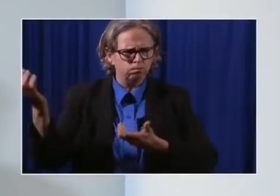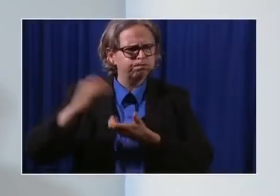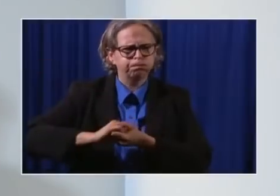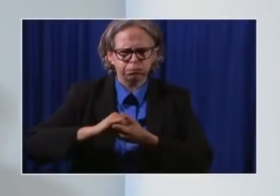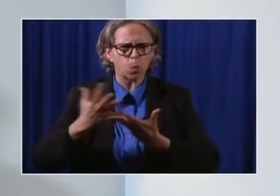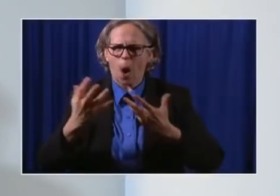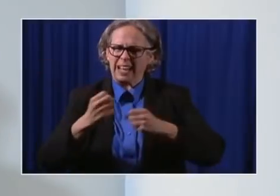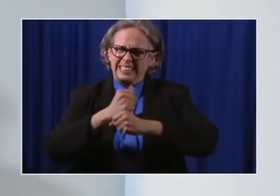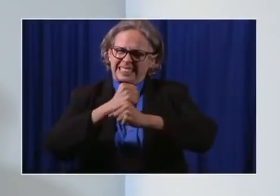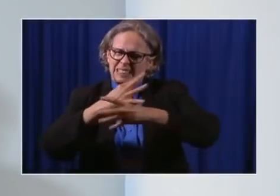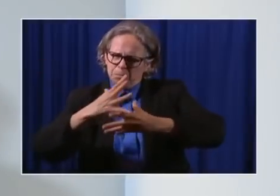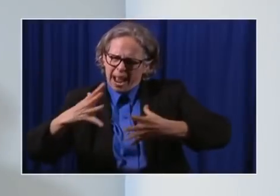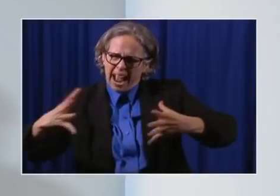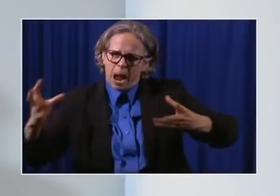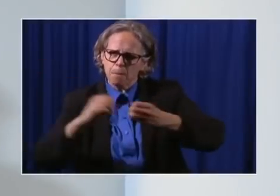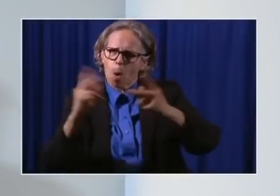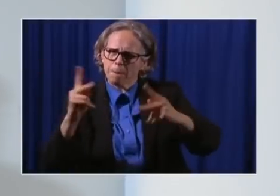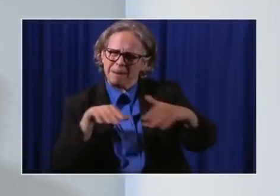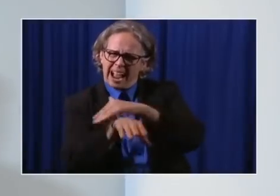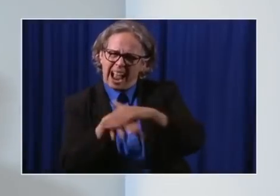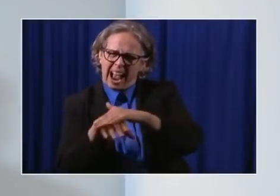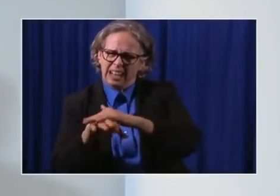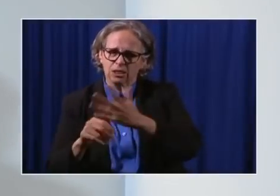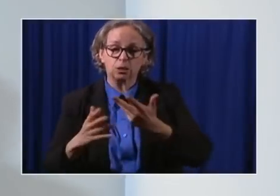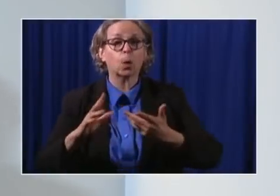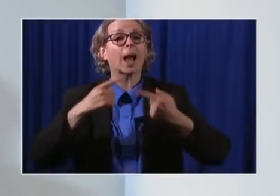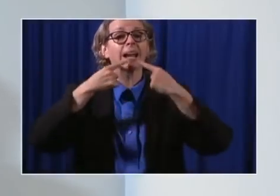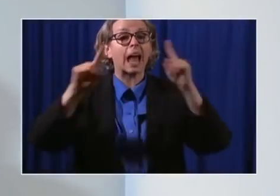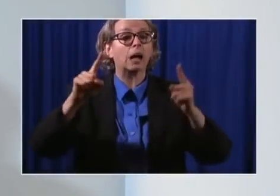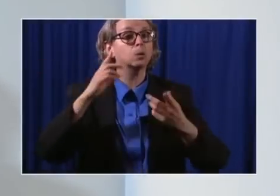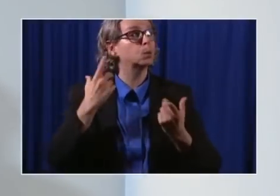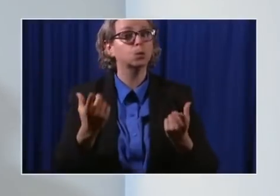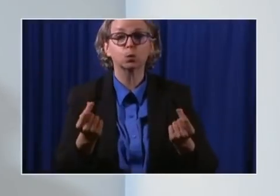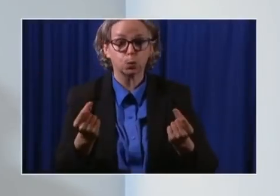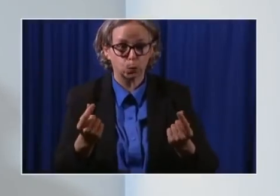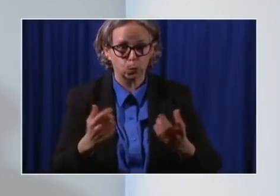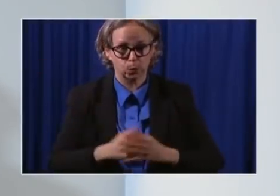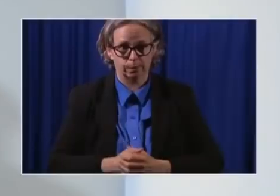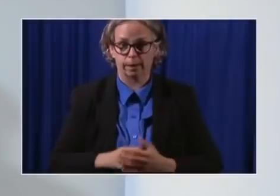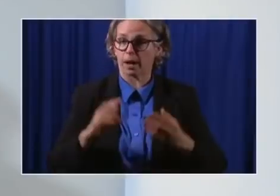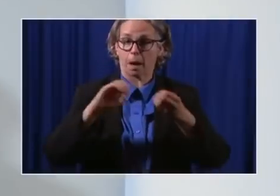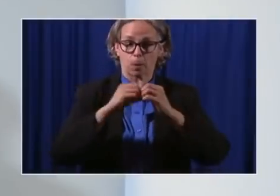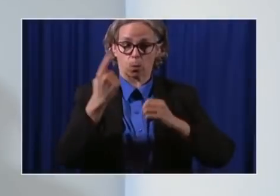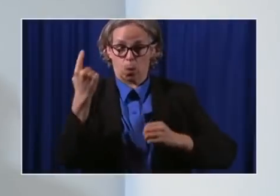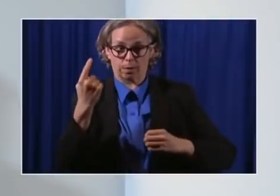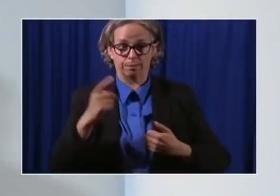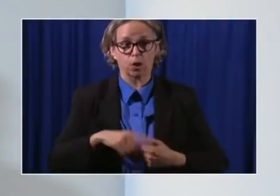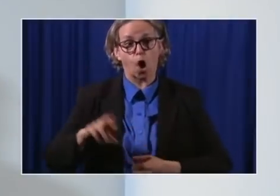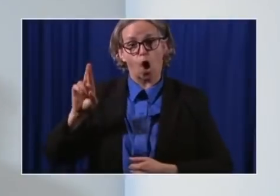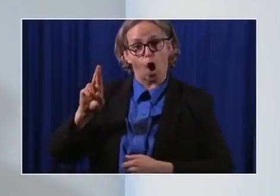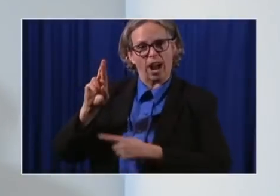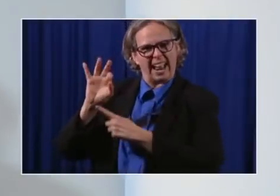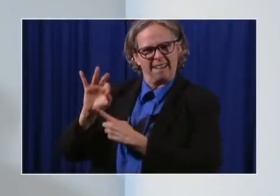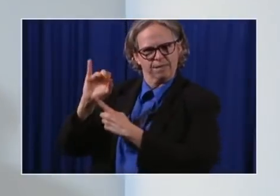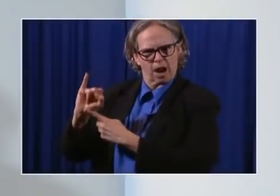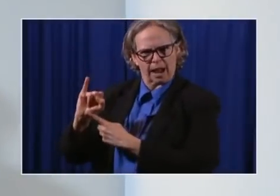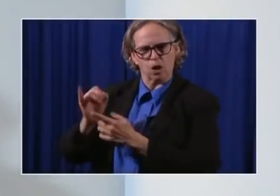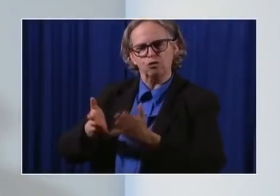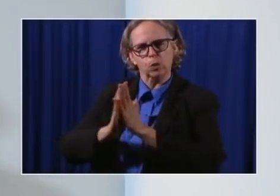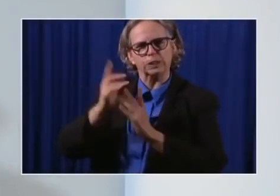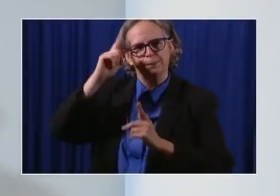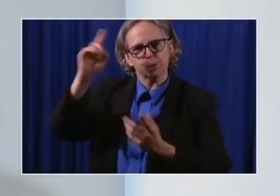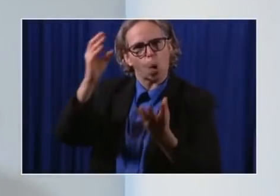announce a few next steps today. So one will be an RFI, a request for information for school districts that have been trying to make these rapid decisions